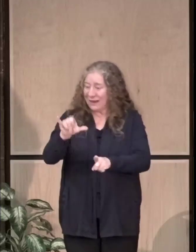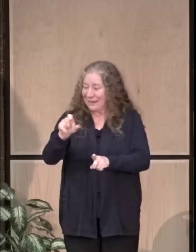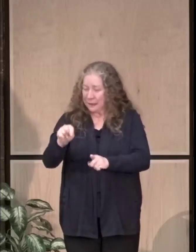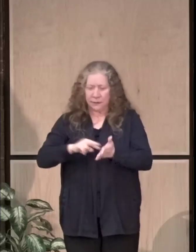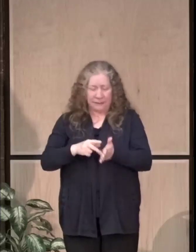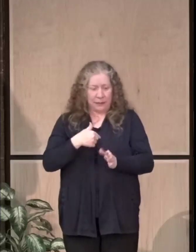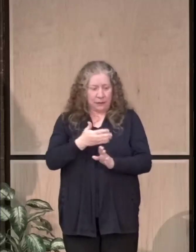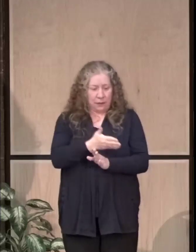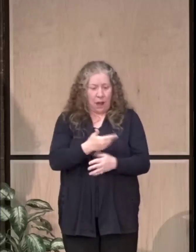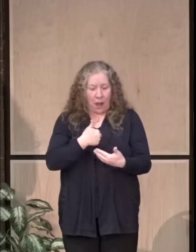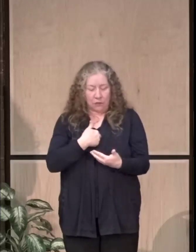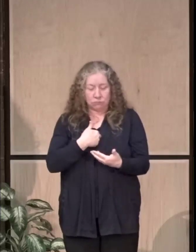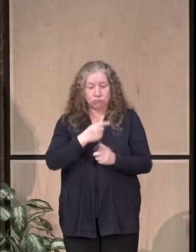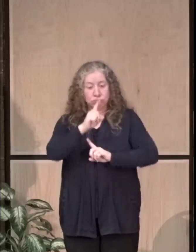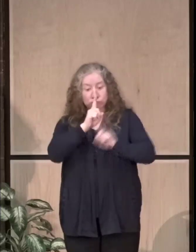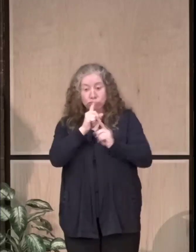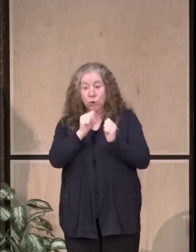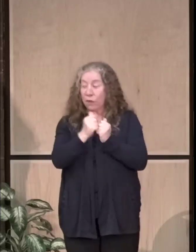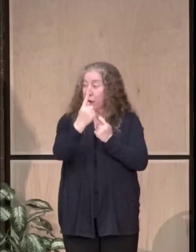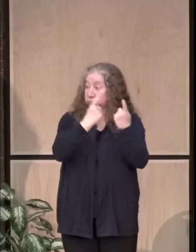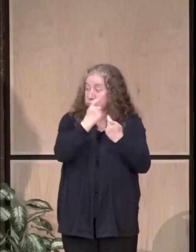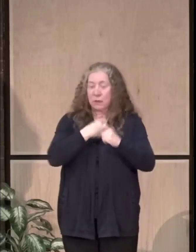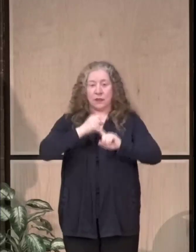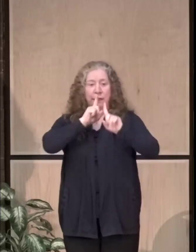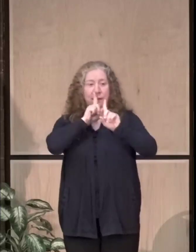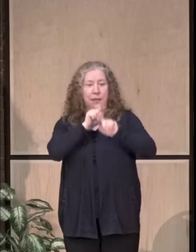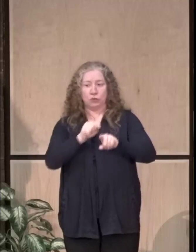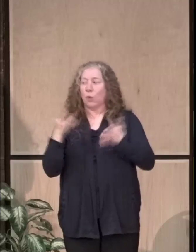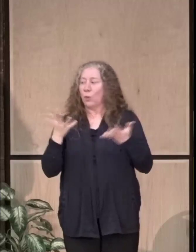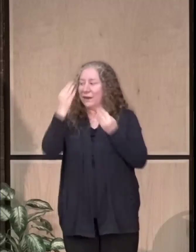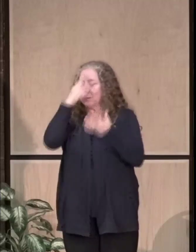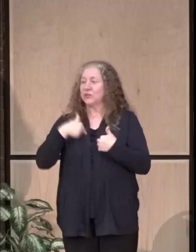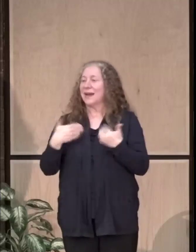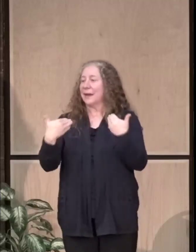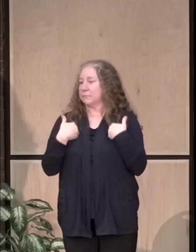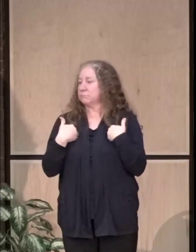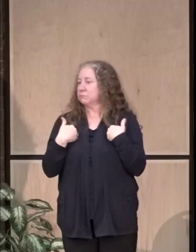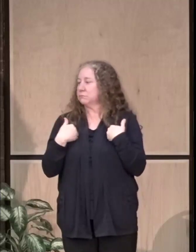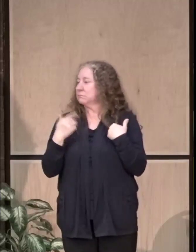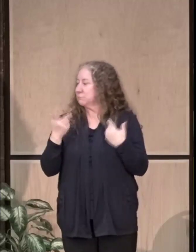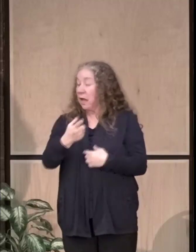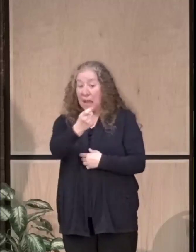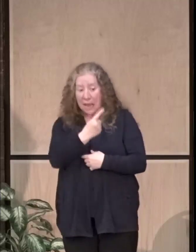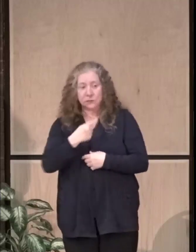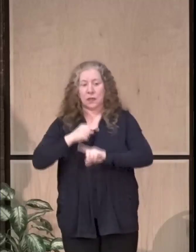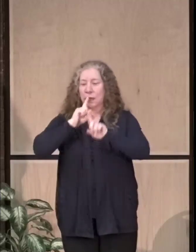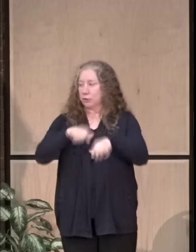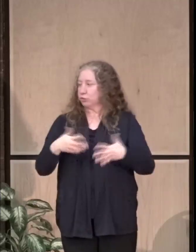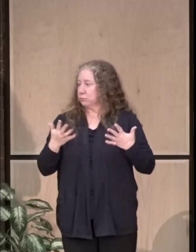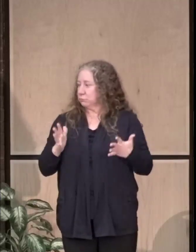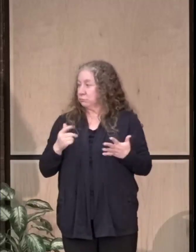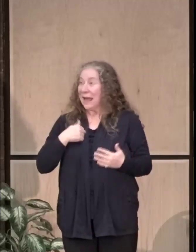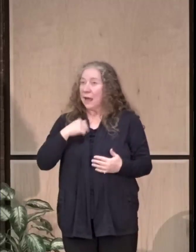So my conversations with them were based off of the information I had at that time. So I don't necessarily